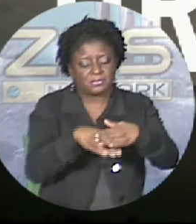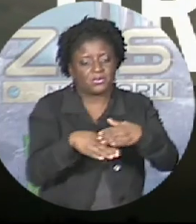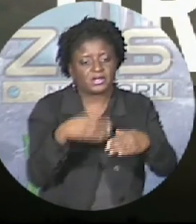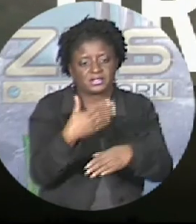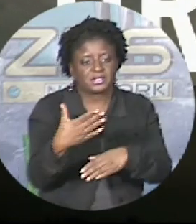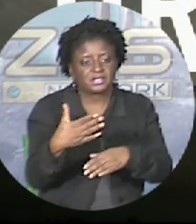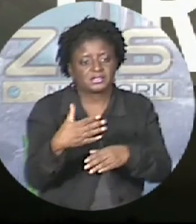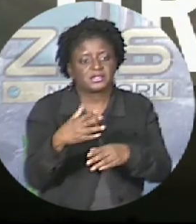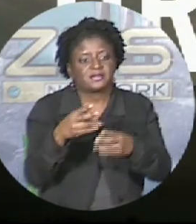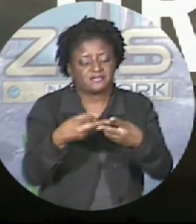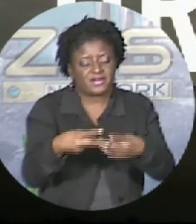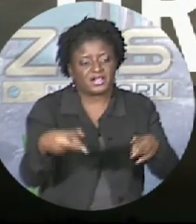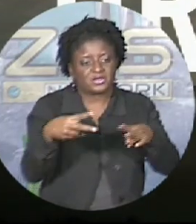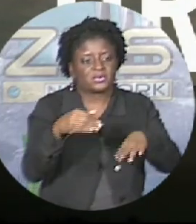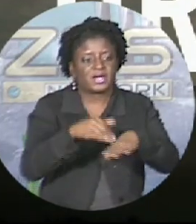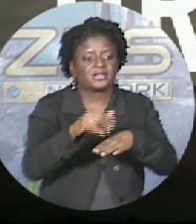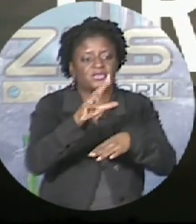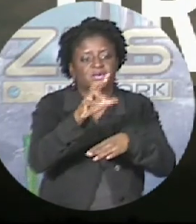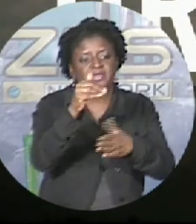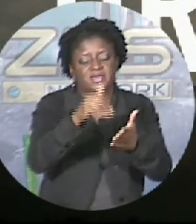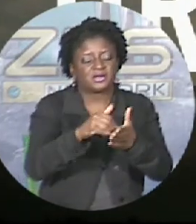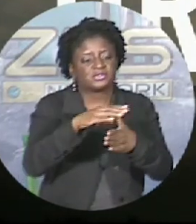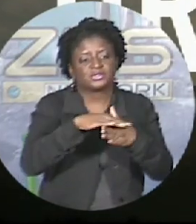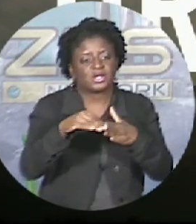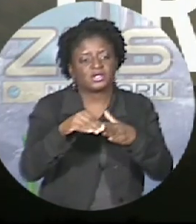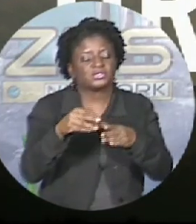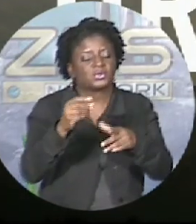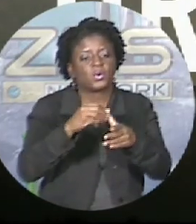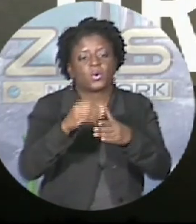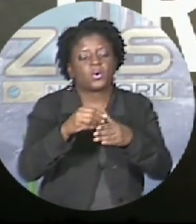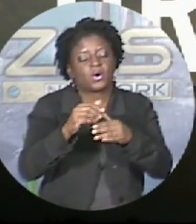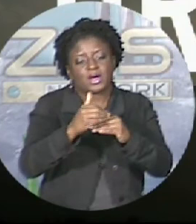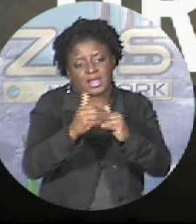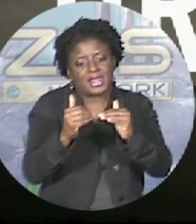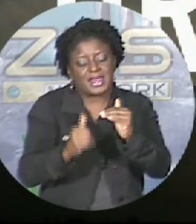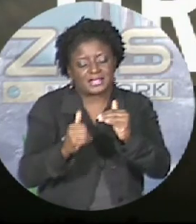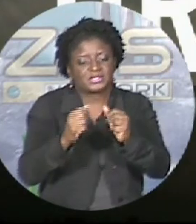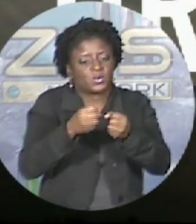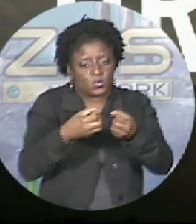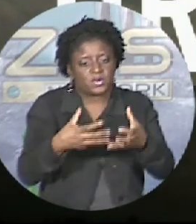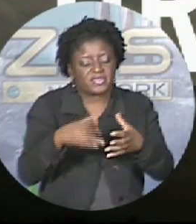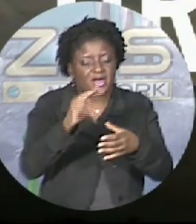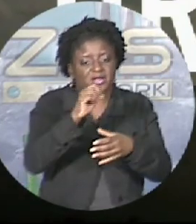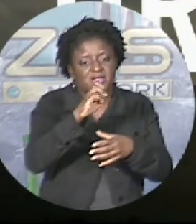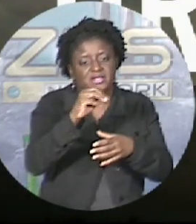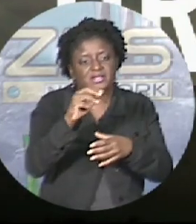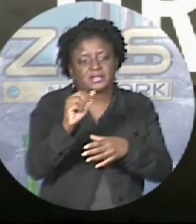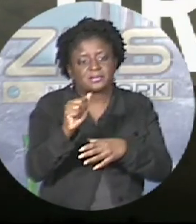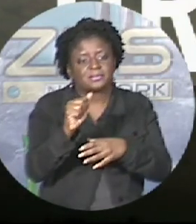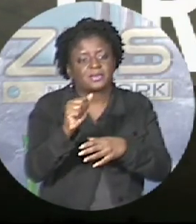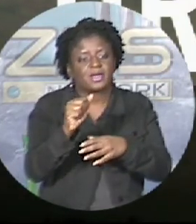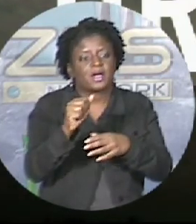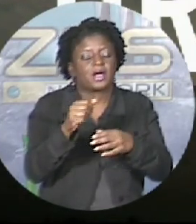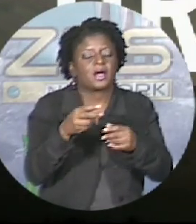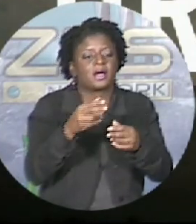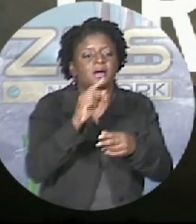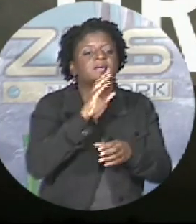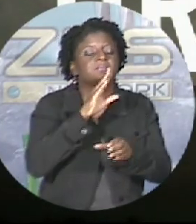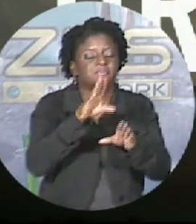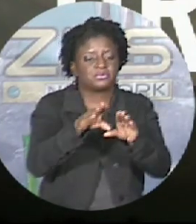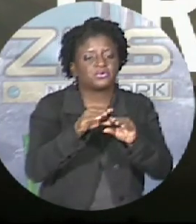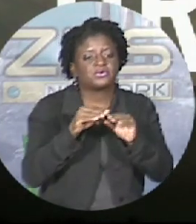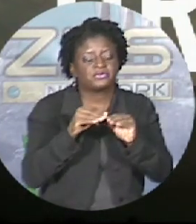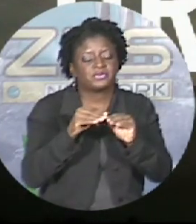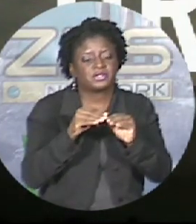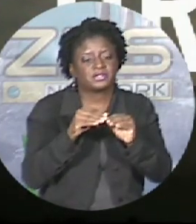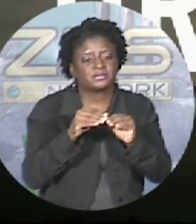without NEMA's approval once they accompany their goods and complete a NEMA application and a C-18 customs form accompanied by their